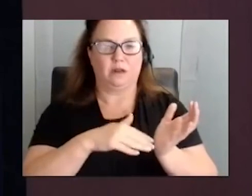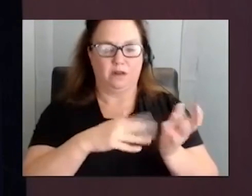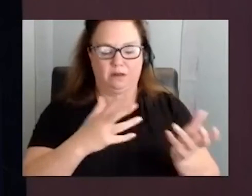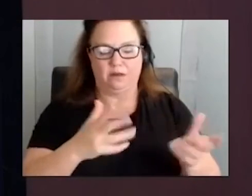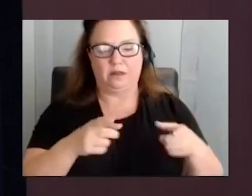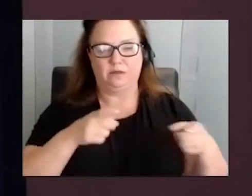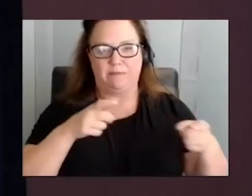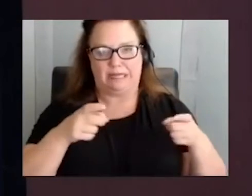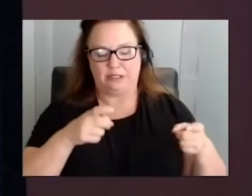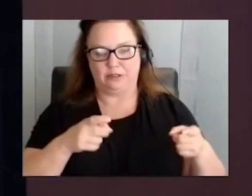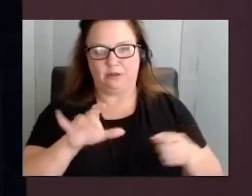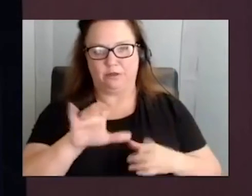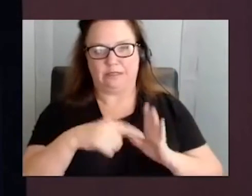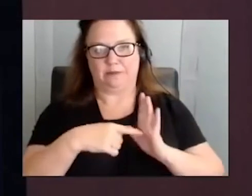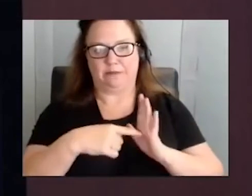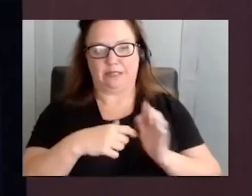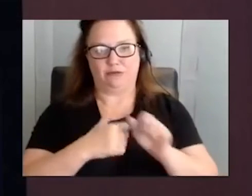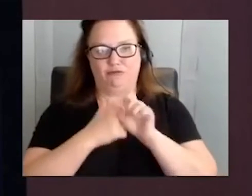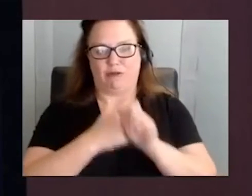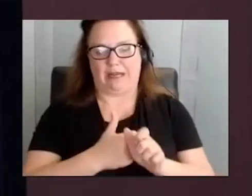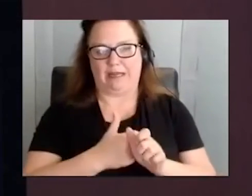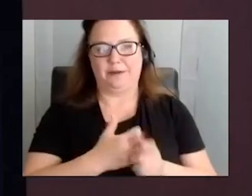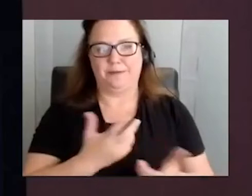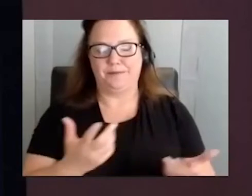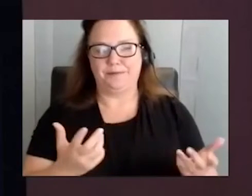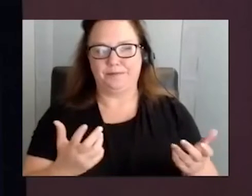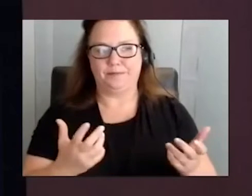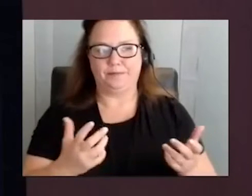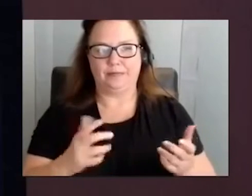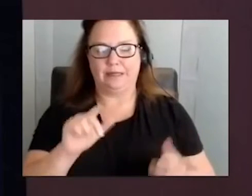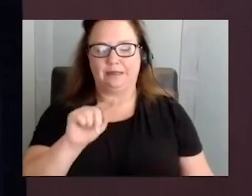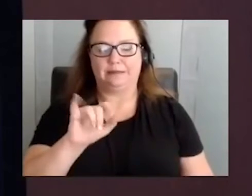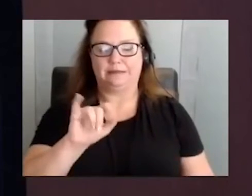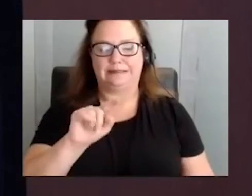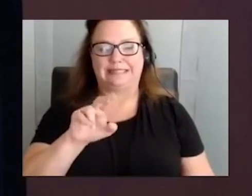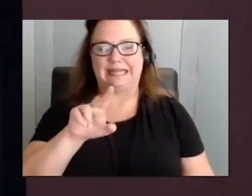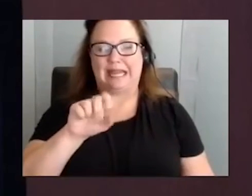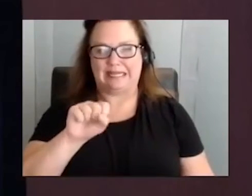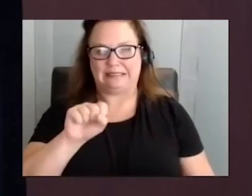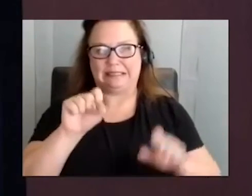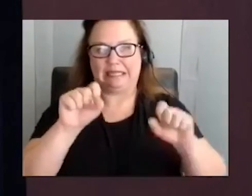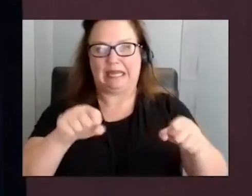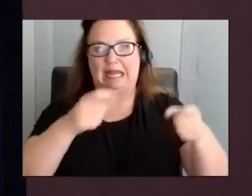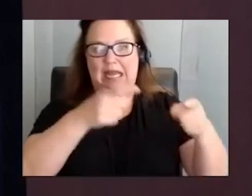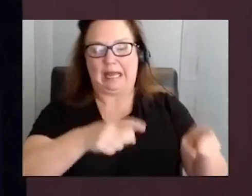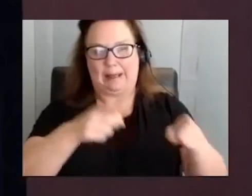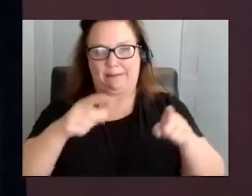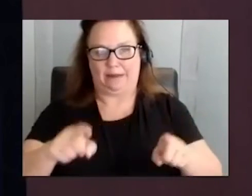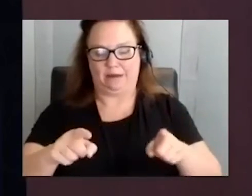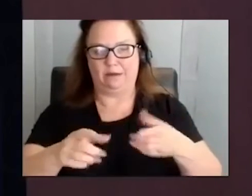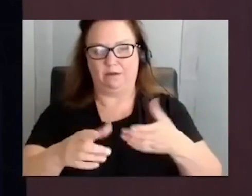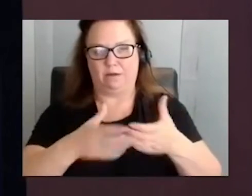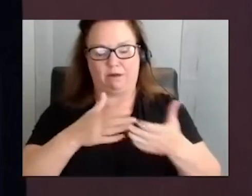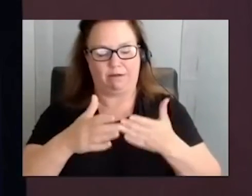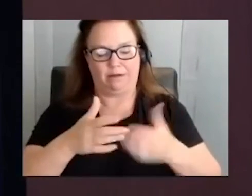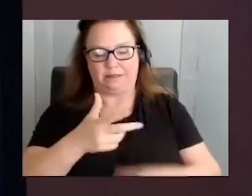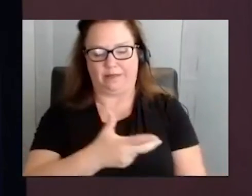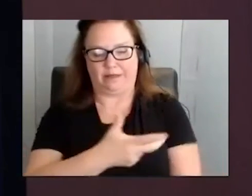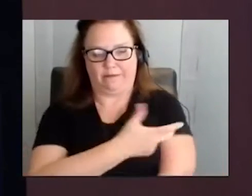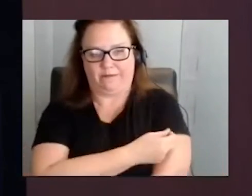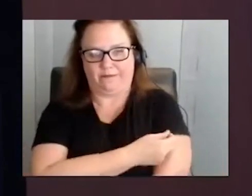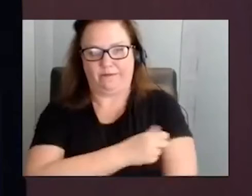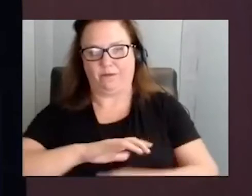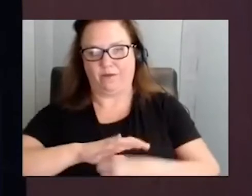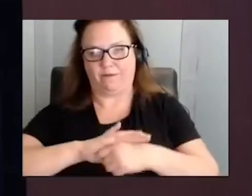management, tracking it. I know that the tinnitus can occur regardless of COVID-19 vaccination, and that it is